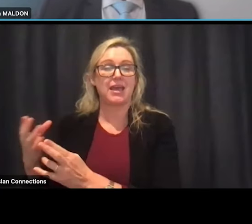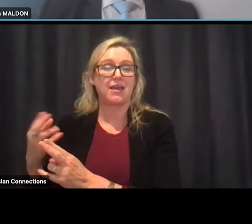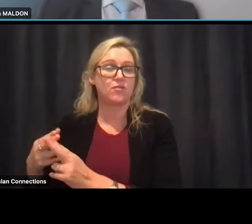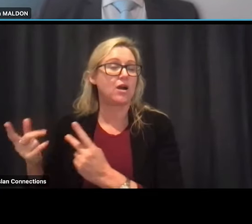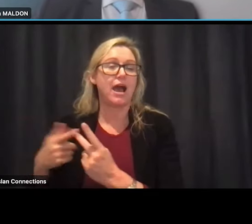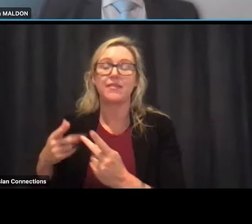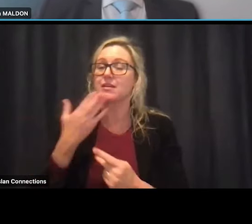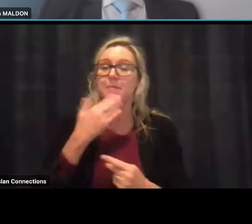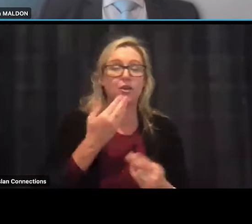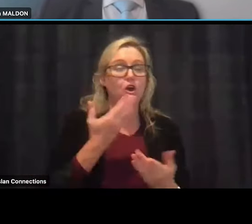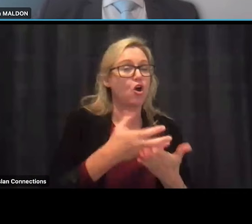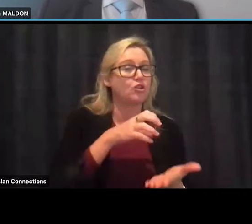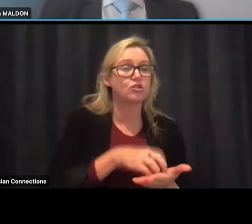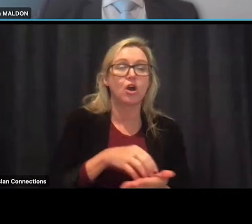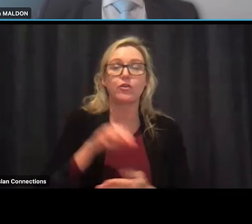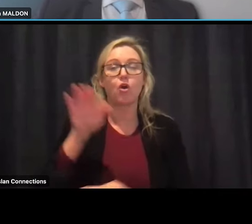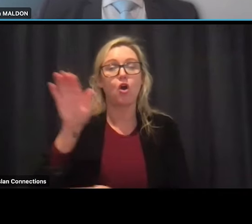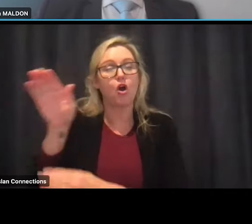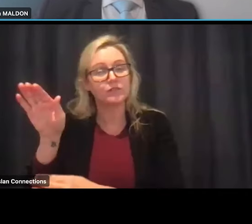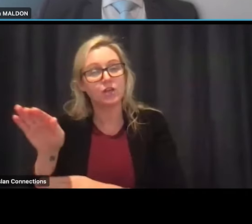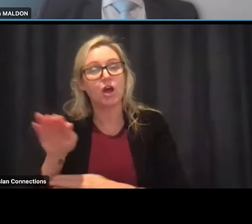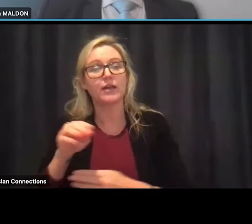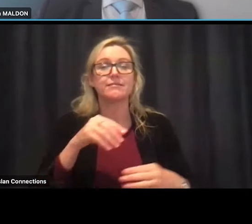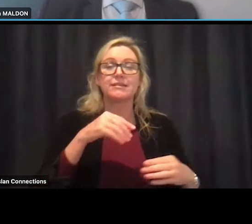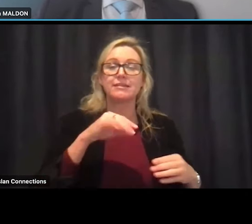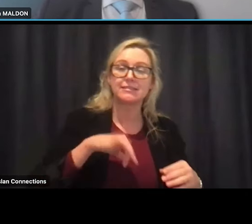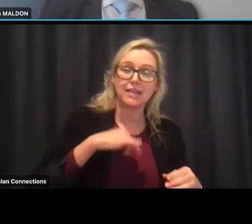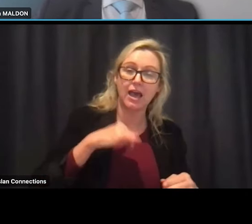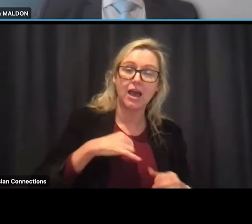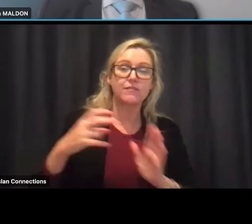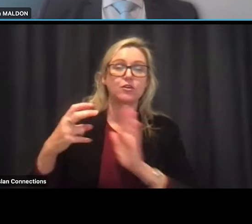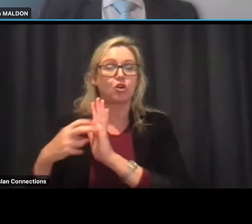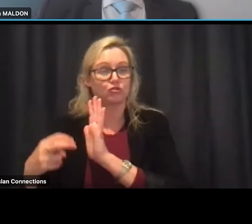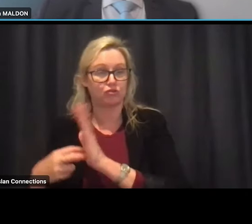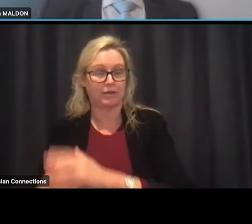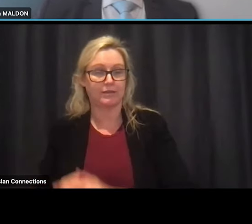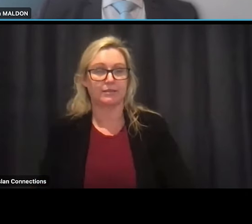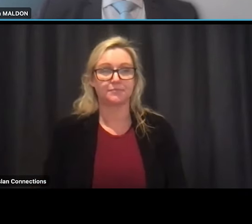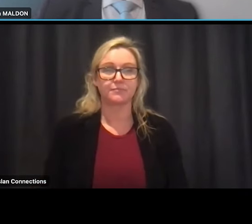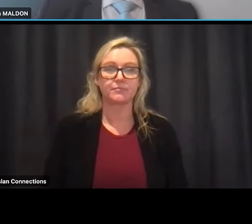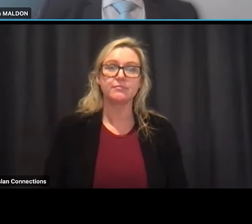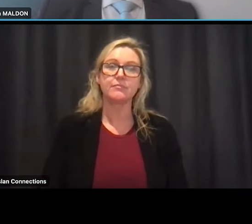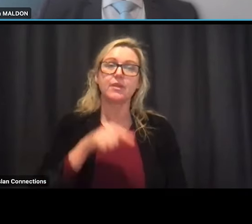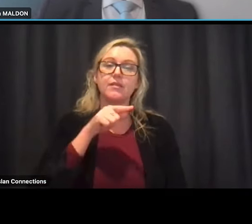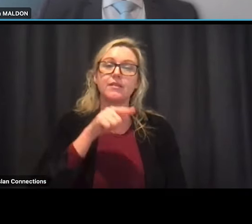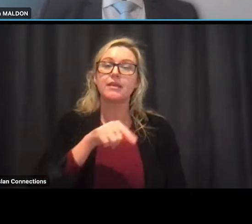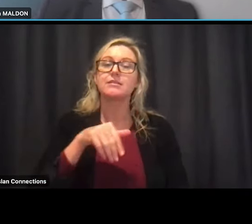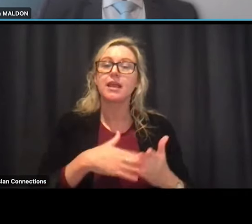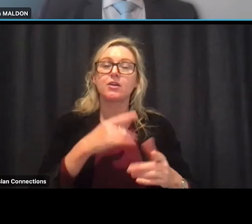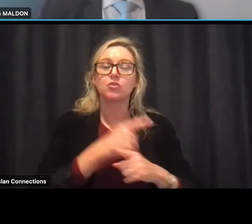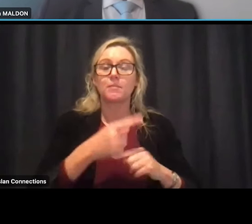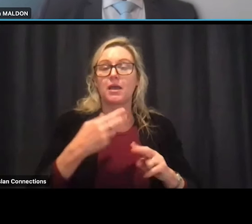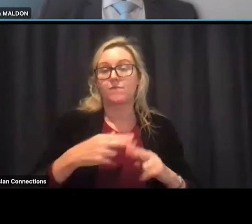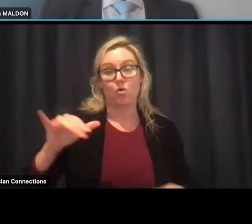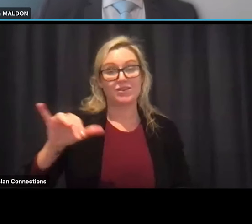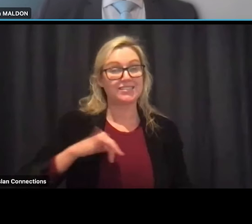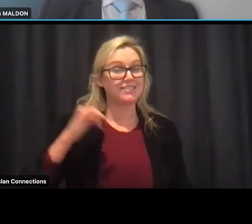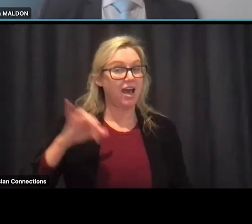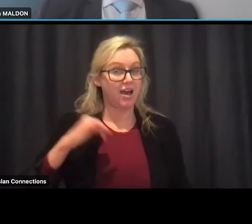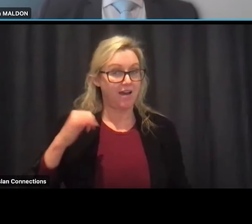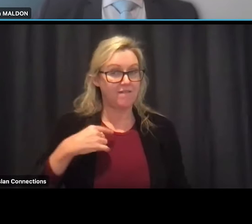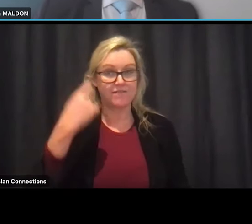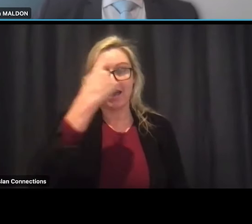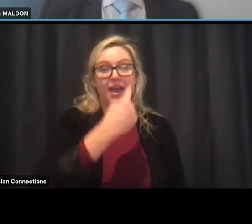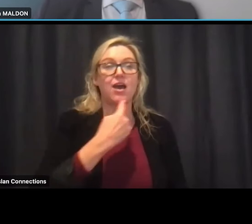types. Final reporting requirements are on staff hours. So if we jump to the next